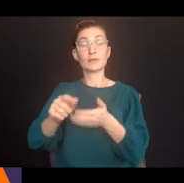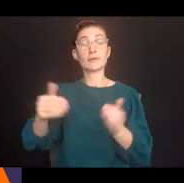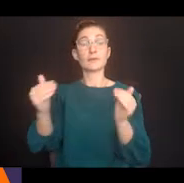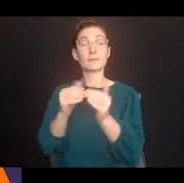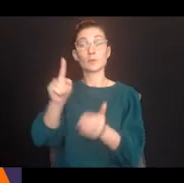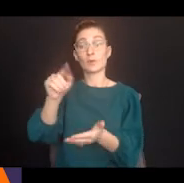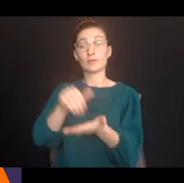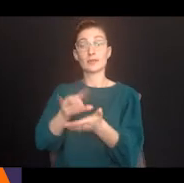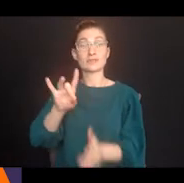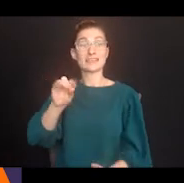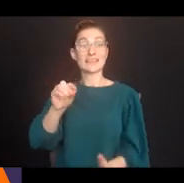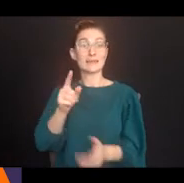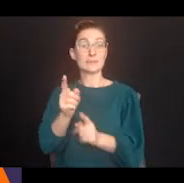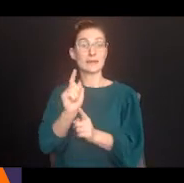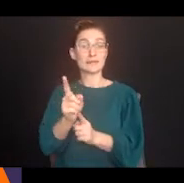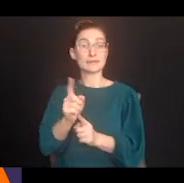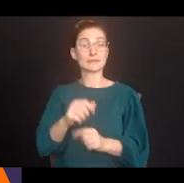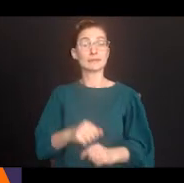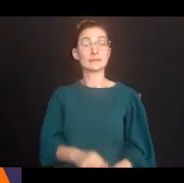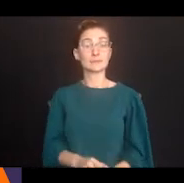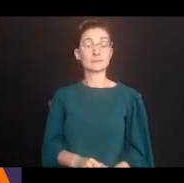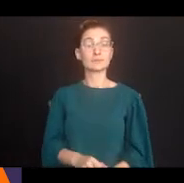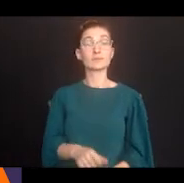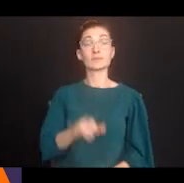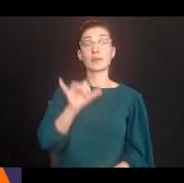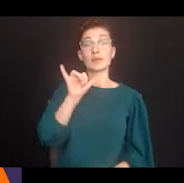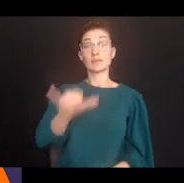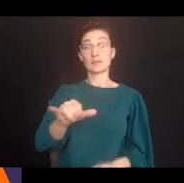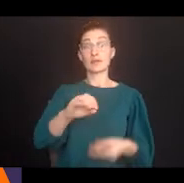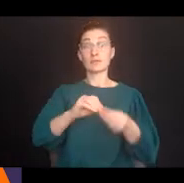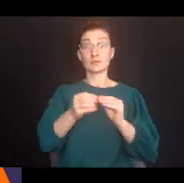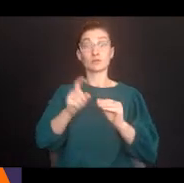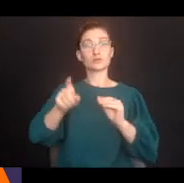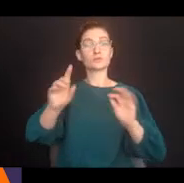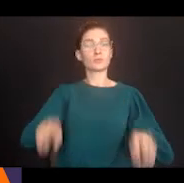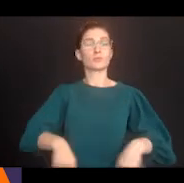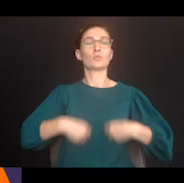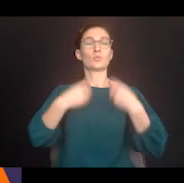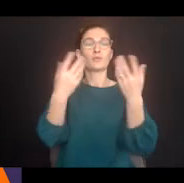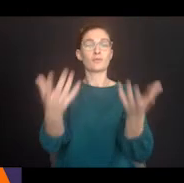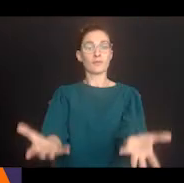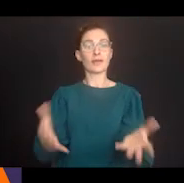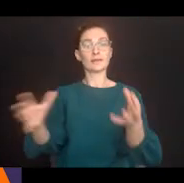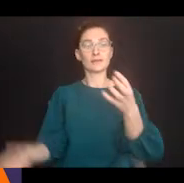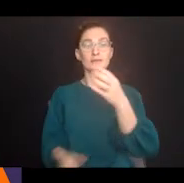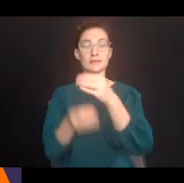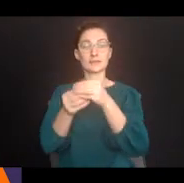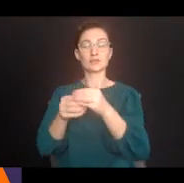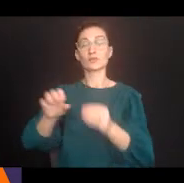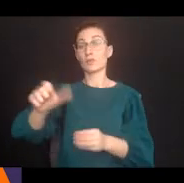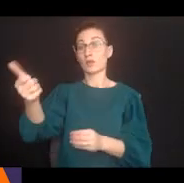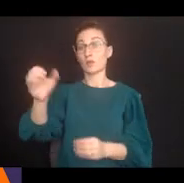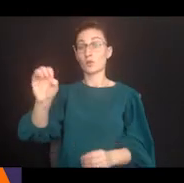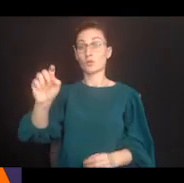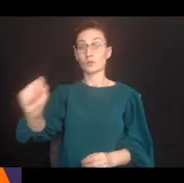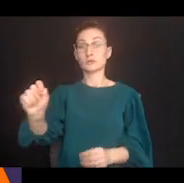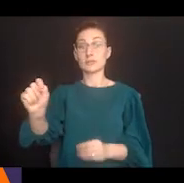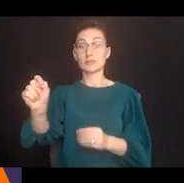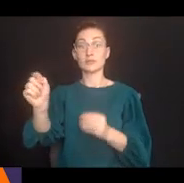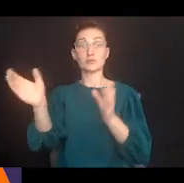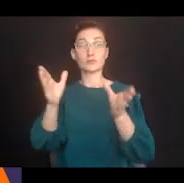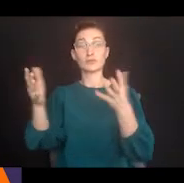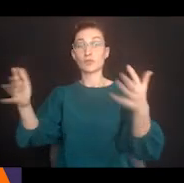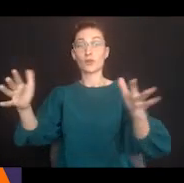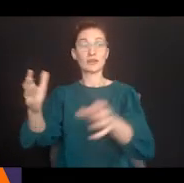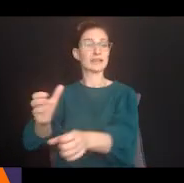equals 1,080 minutes. The 1,080 minutes of occupational therapy must be provided in addition to